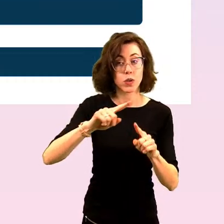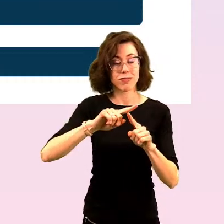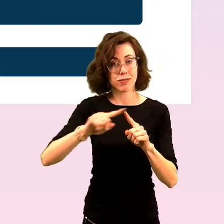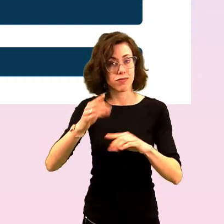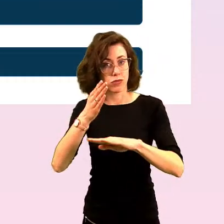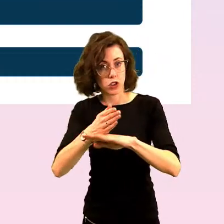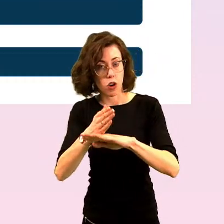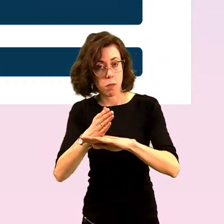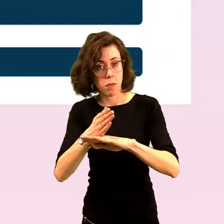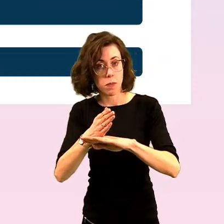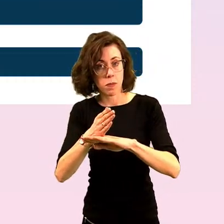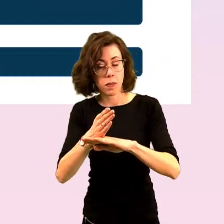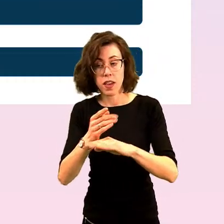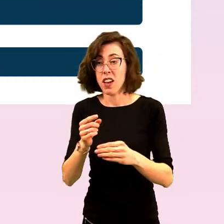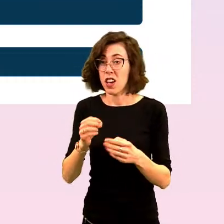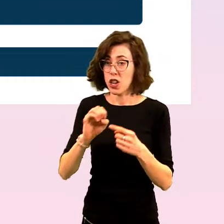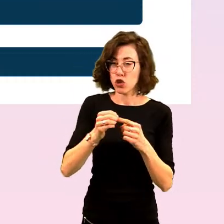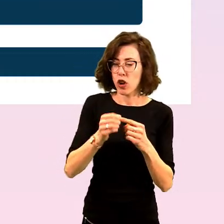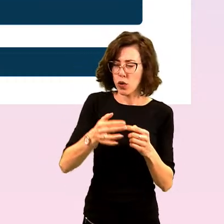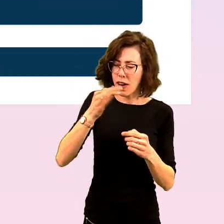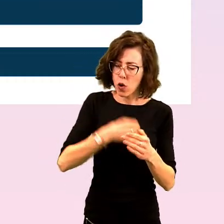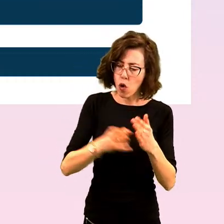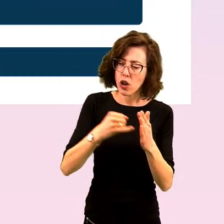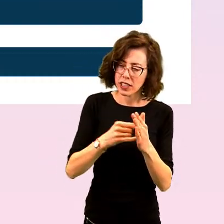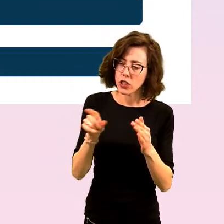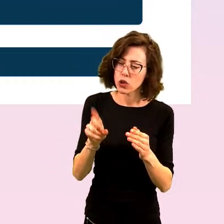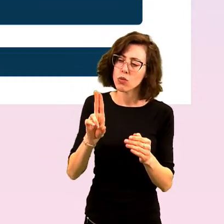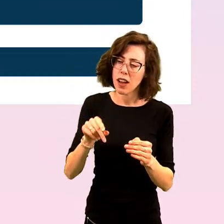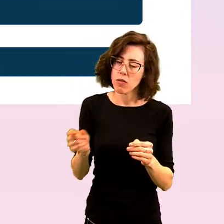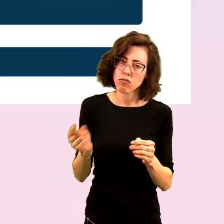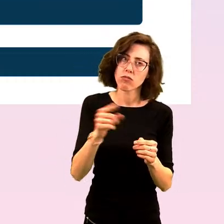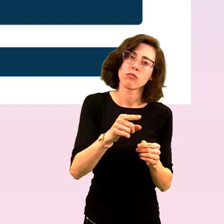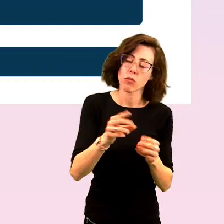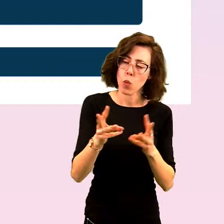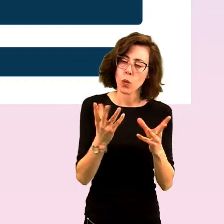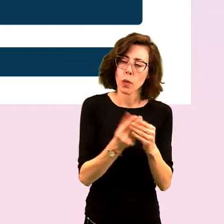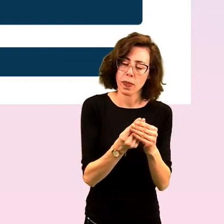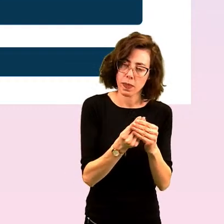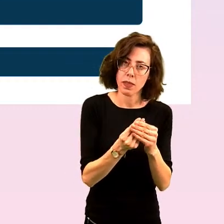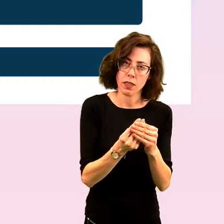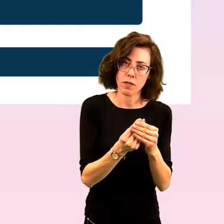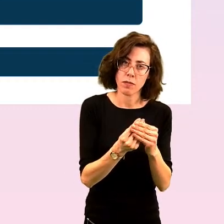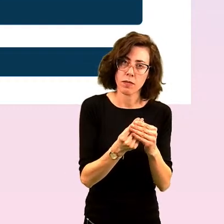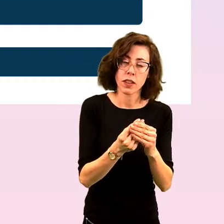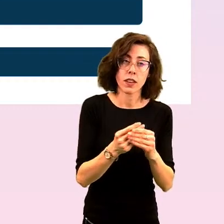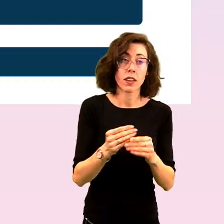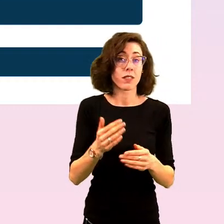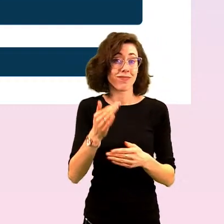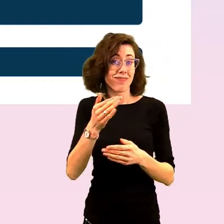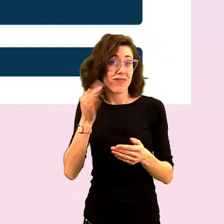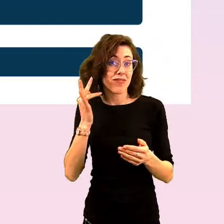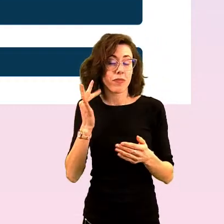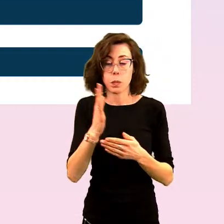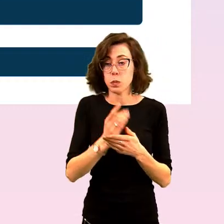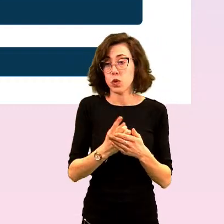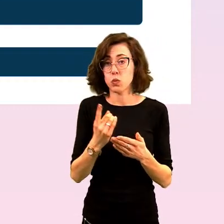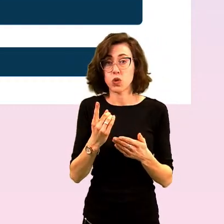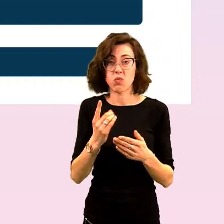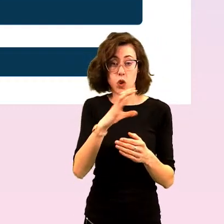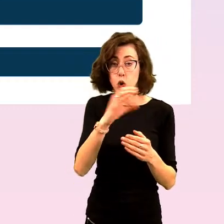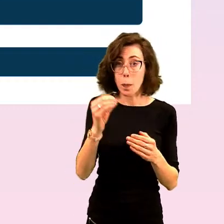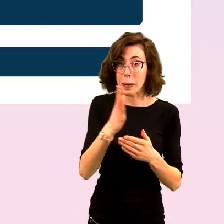and they try to get them in with host organizations to work with them. And if somebody is taking on somebody with